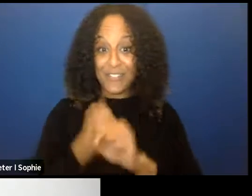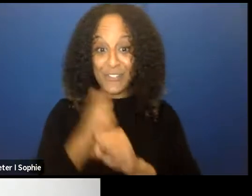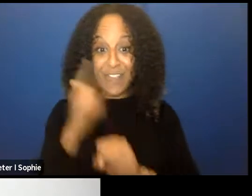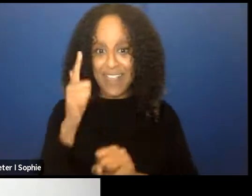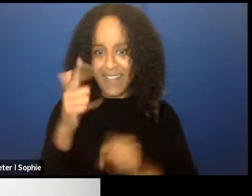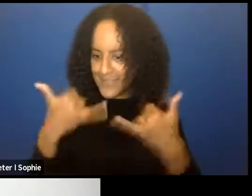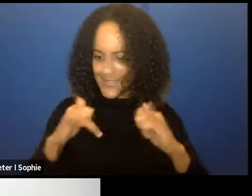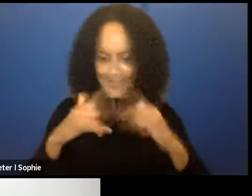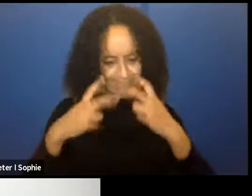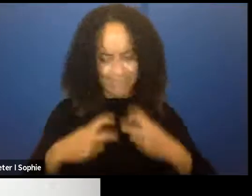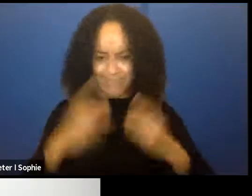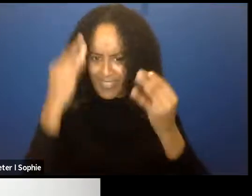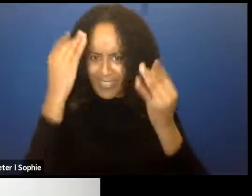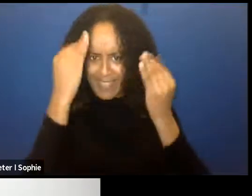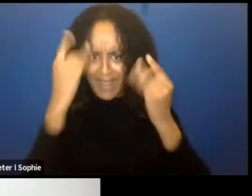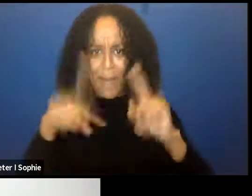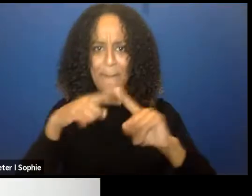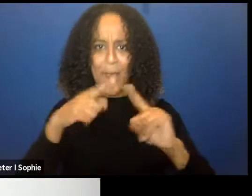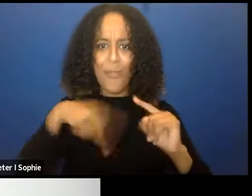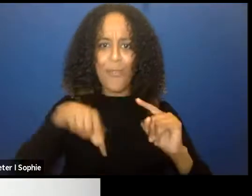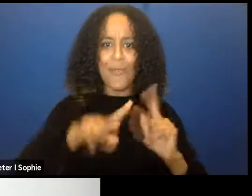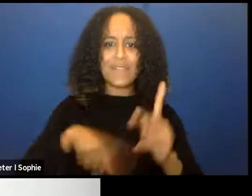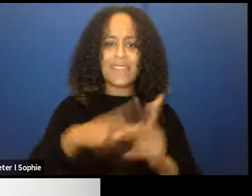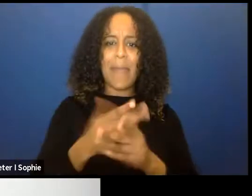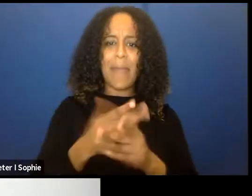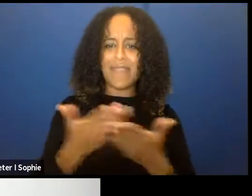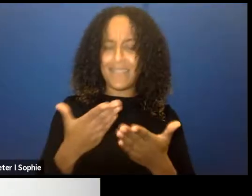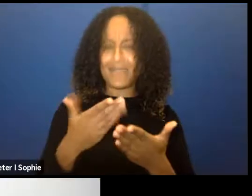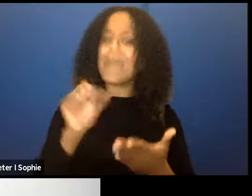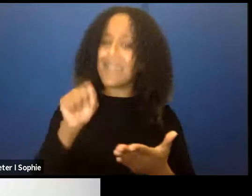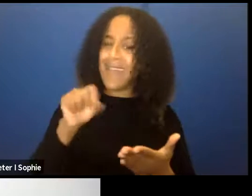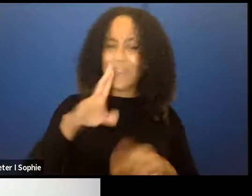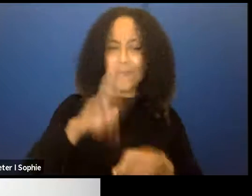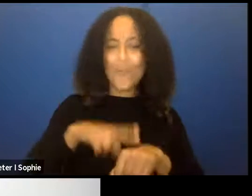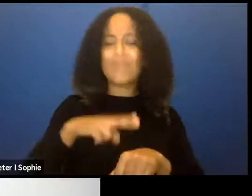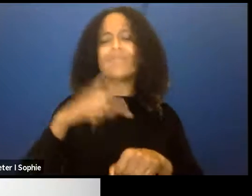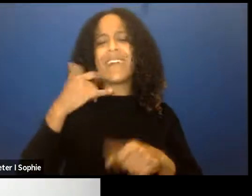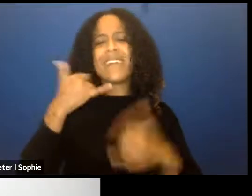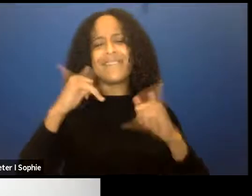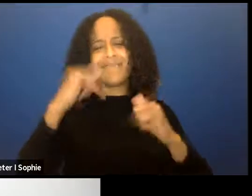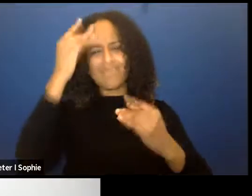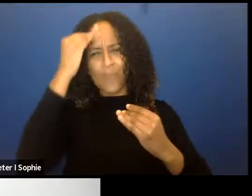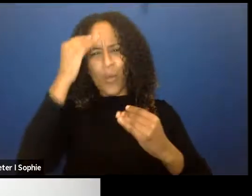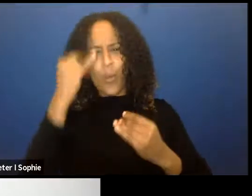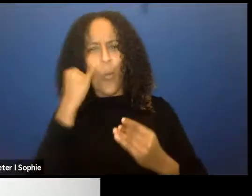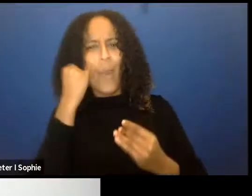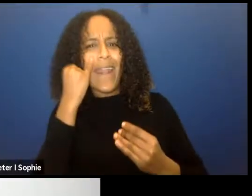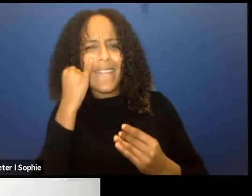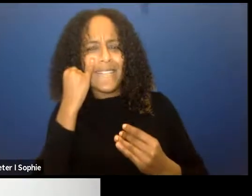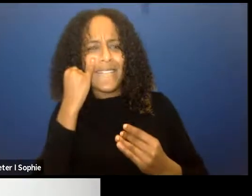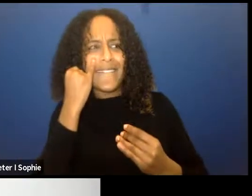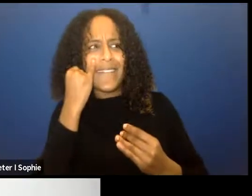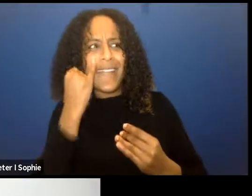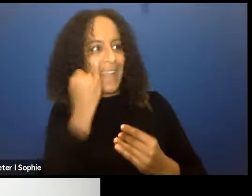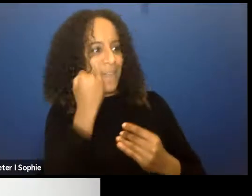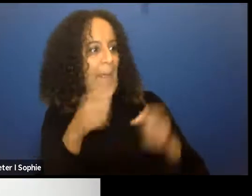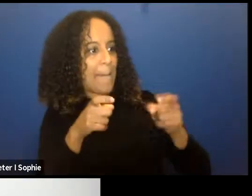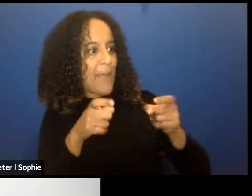of things. But I do wonder, what if, my manager would have said, hey, how is this impacting you?